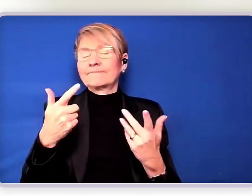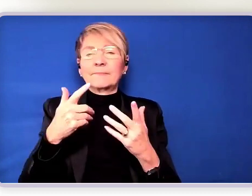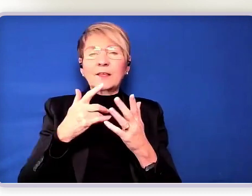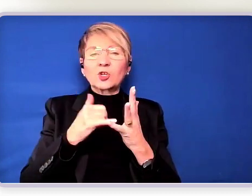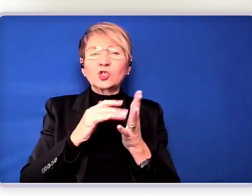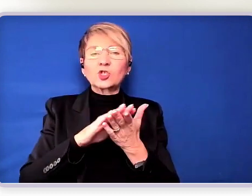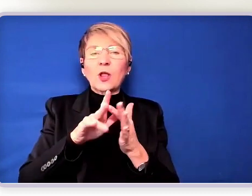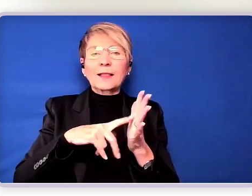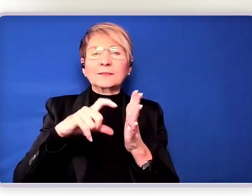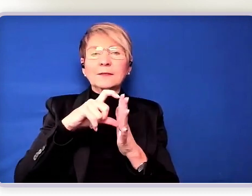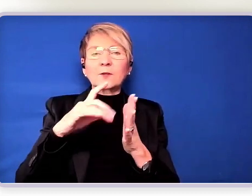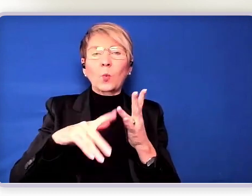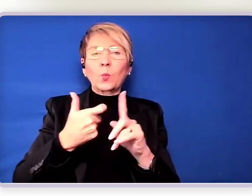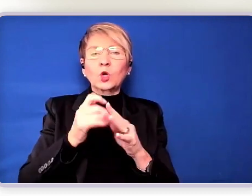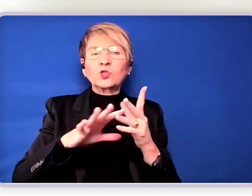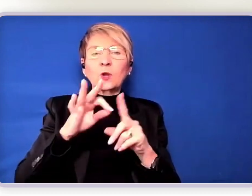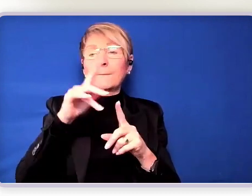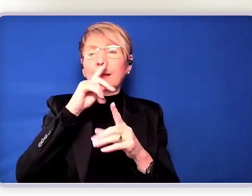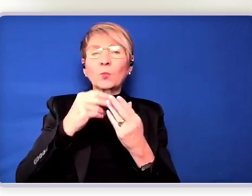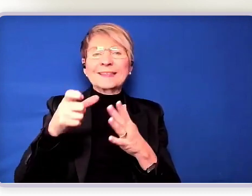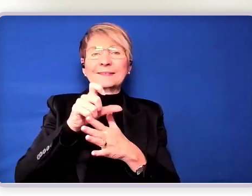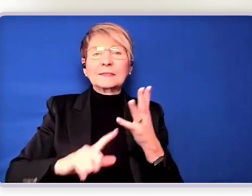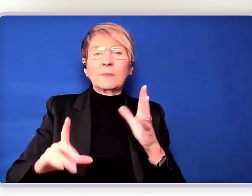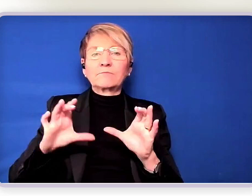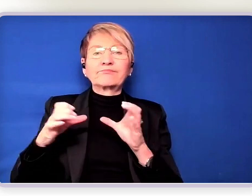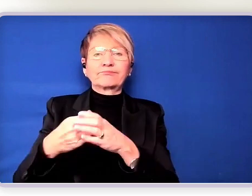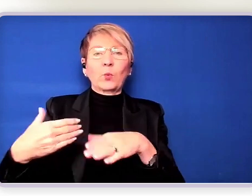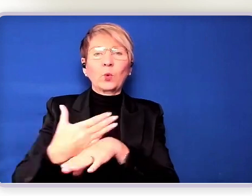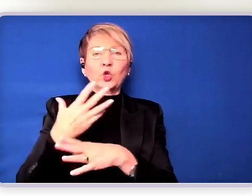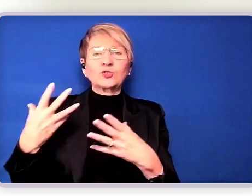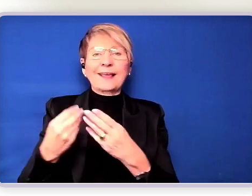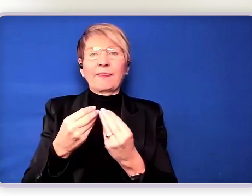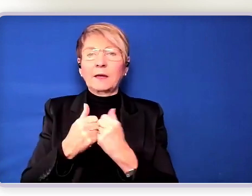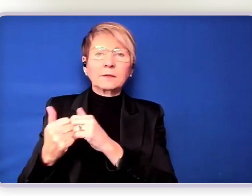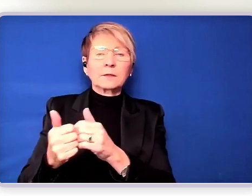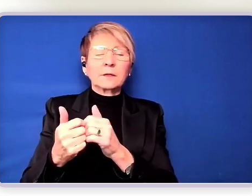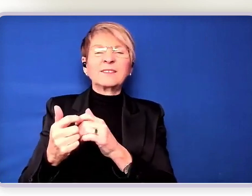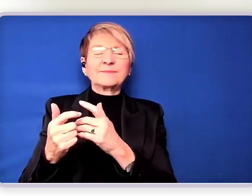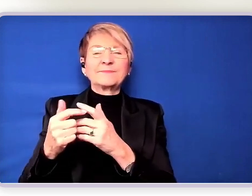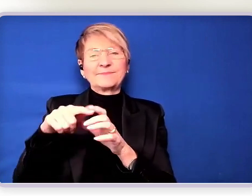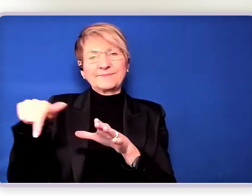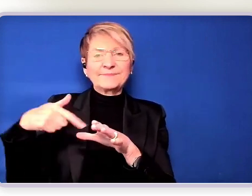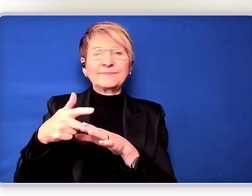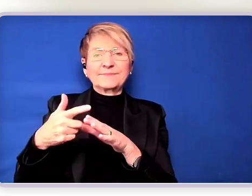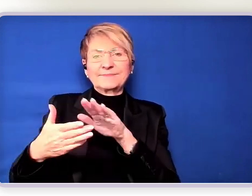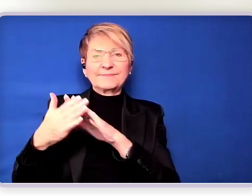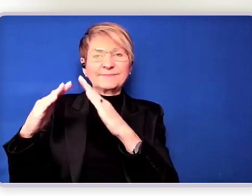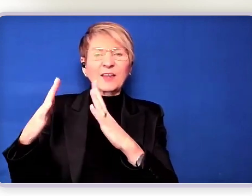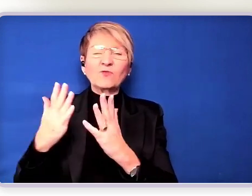another community legal service. I only work with people with disabilities and free.